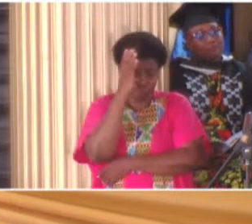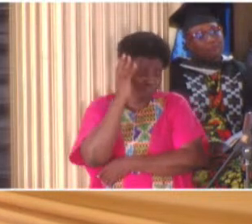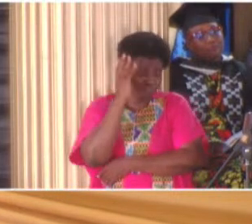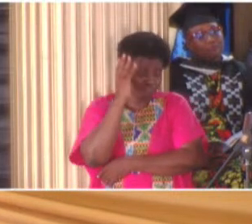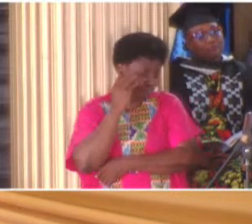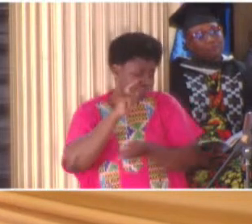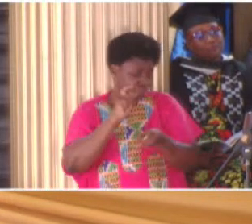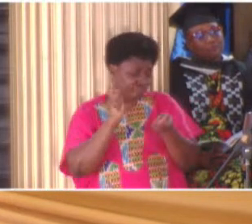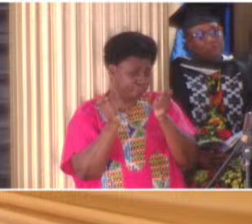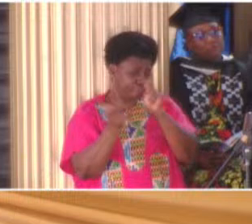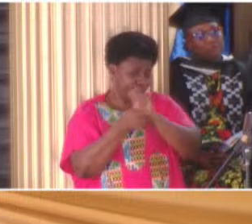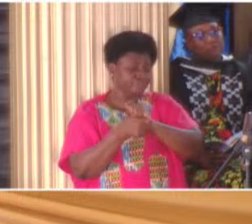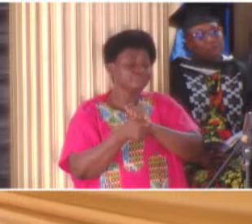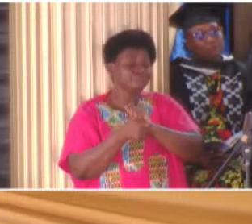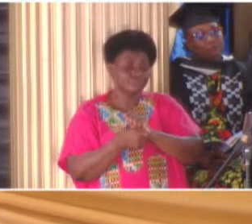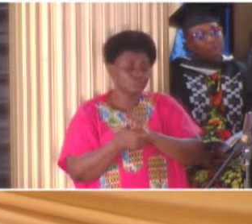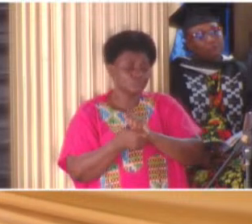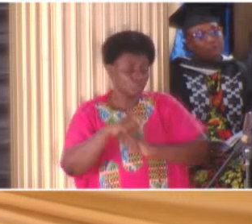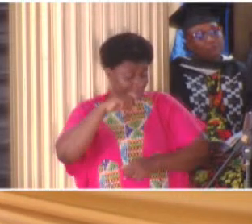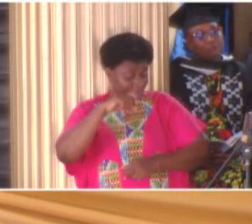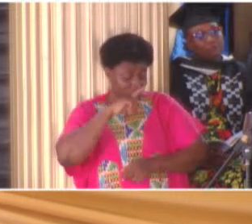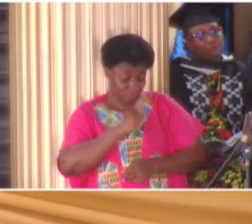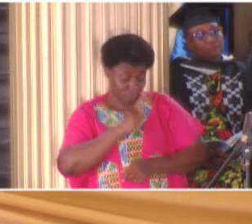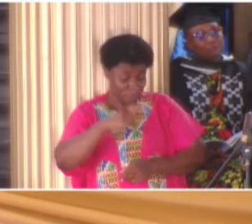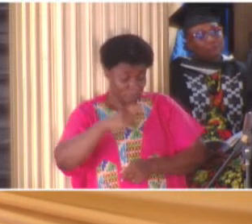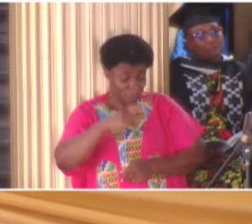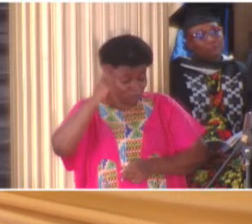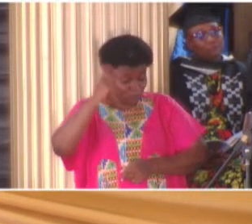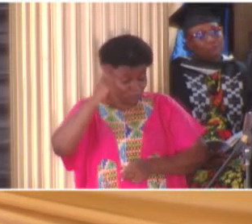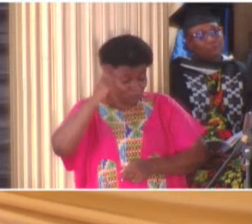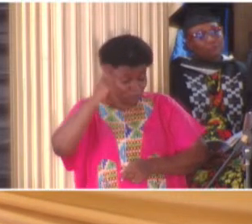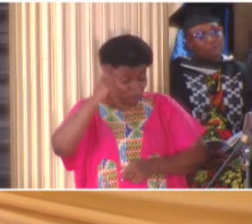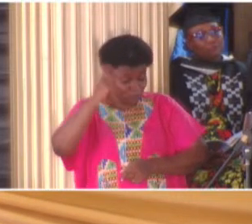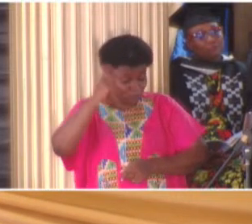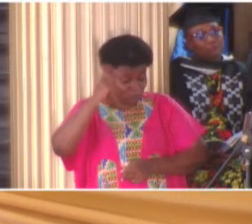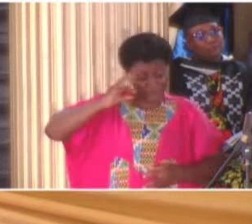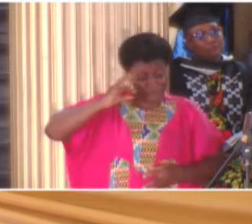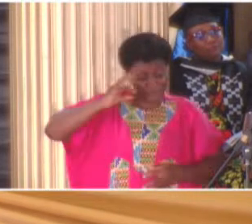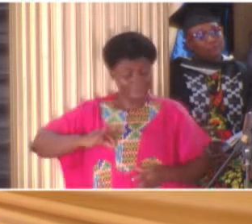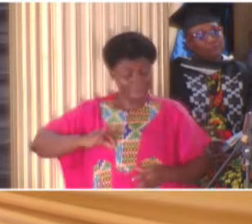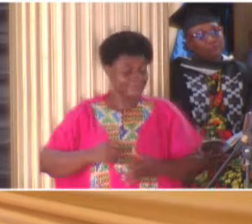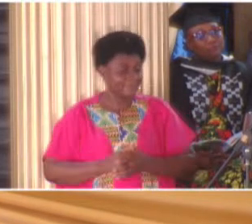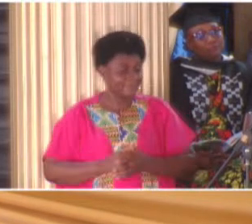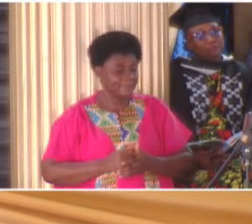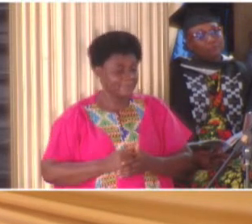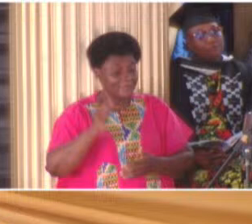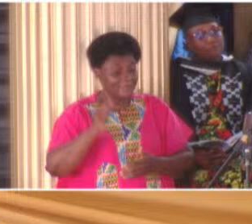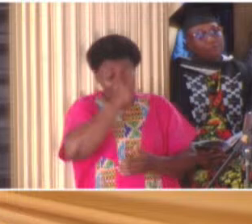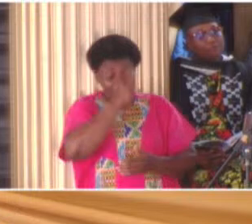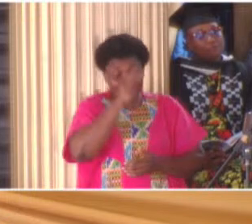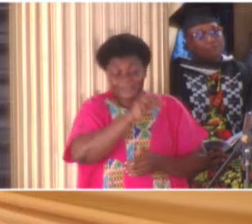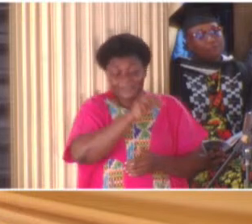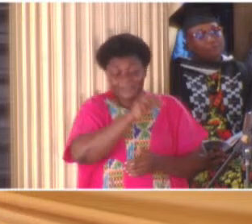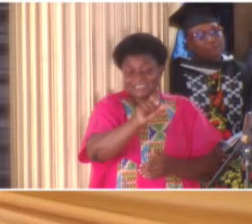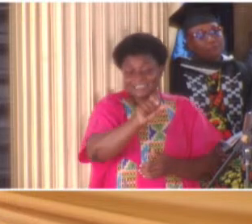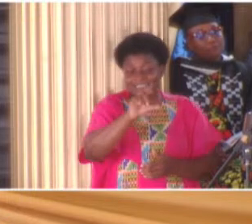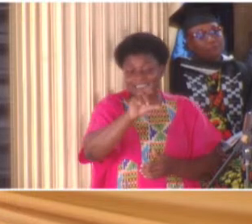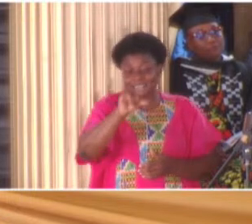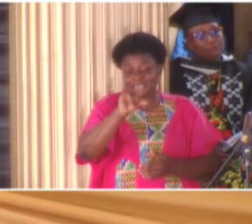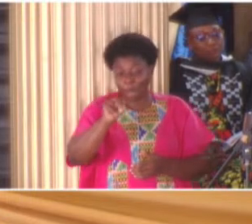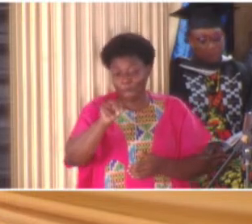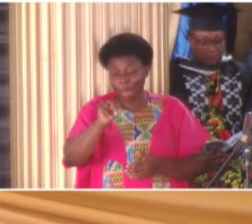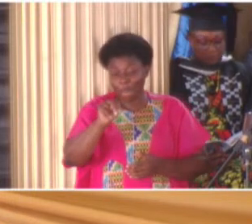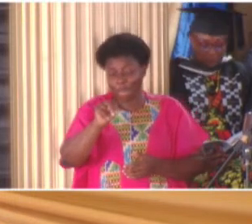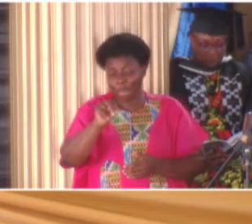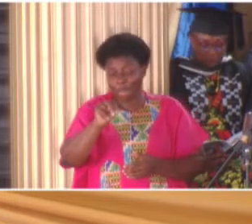transformative. Indeed, wisdom shared is wisdom gained. Africa to Silicon Valley, A2SV, and the